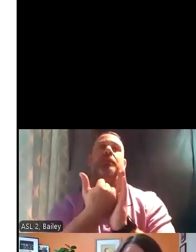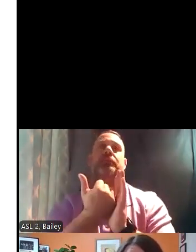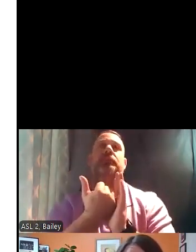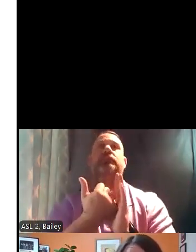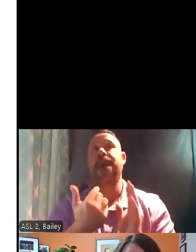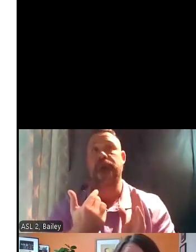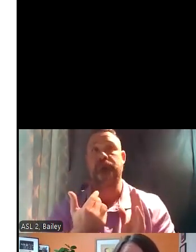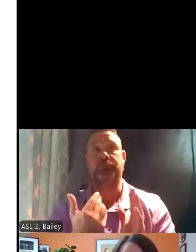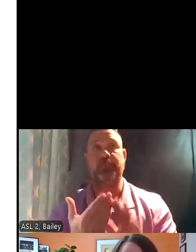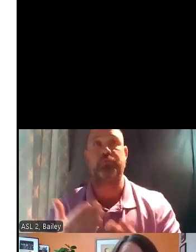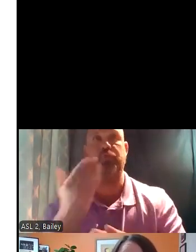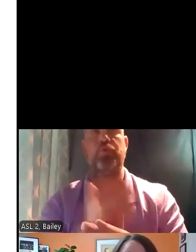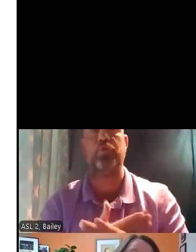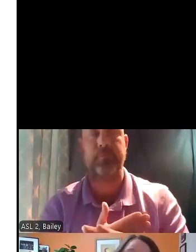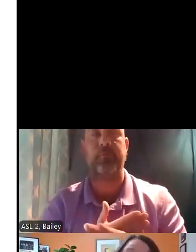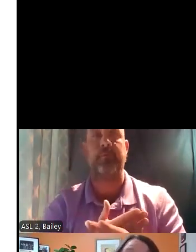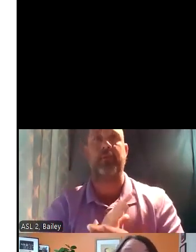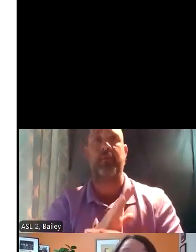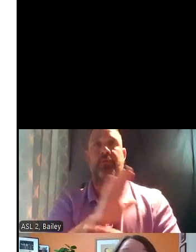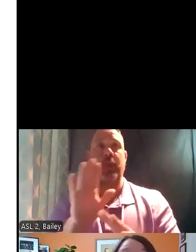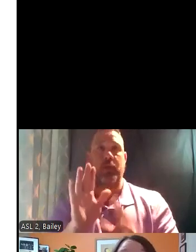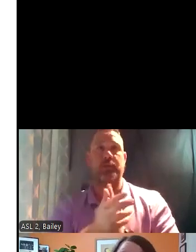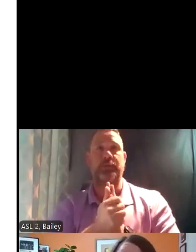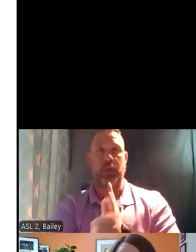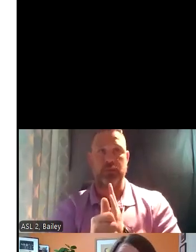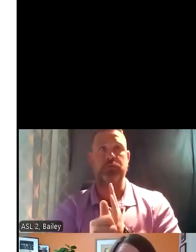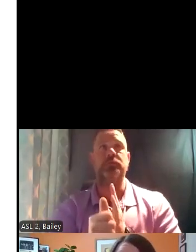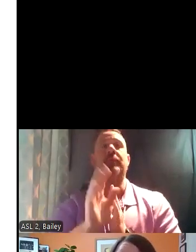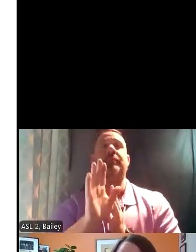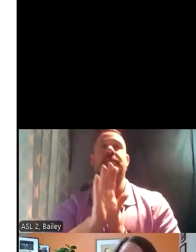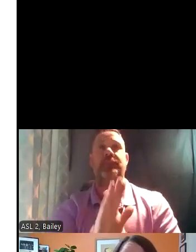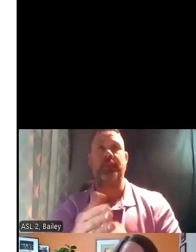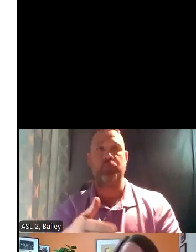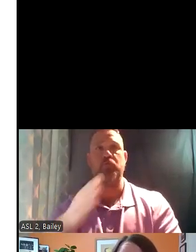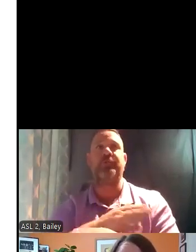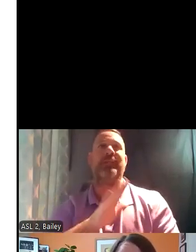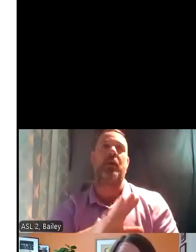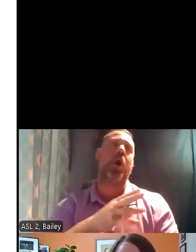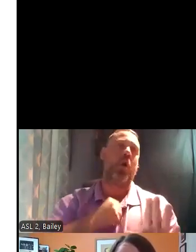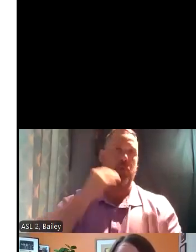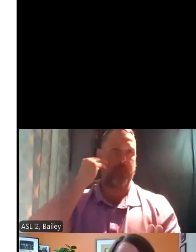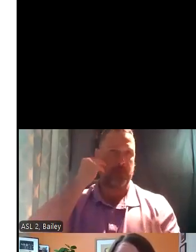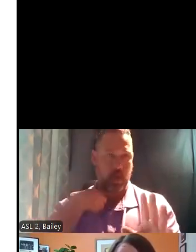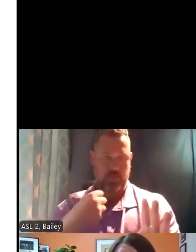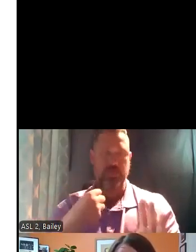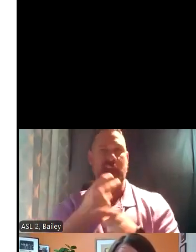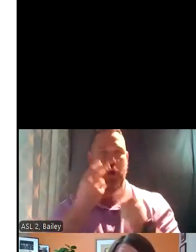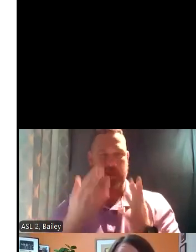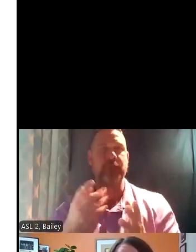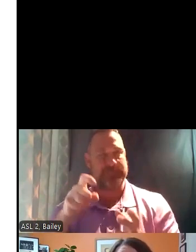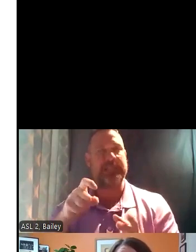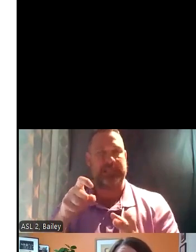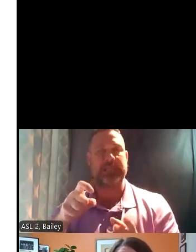better caregiver, helping them be a better caregiver, improving their own mental health. I mean, we talk about the need to take care of caregivers all the